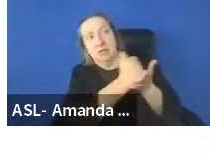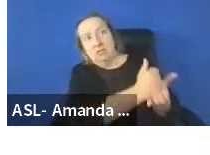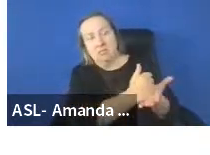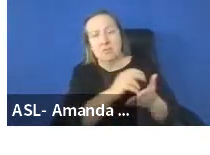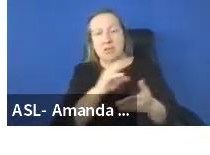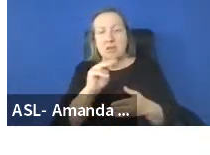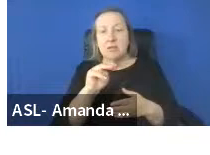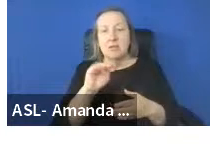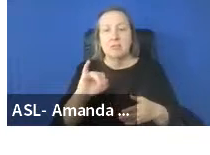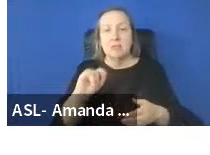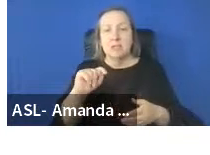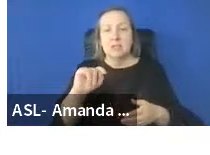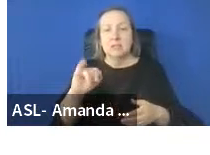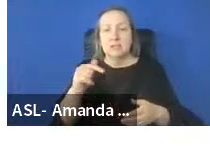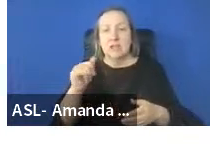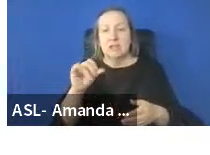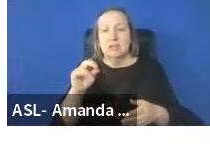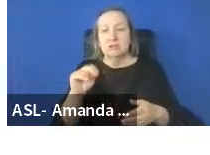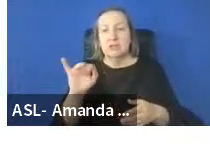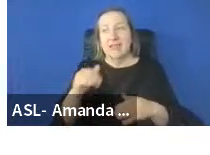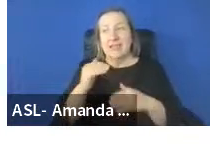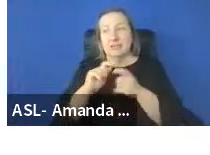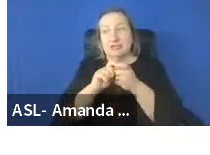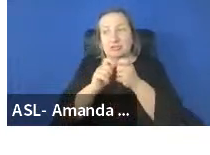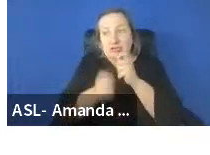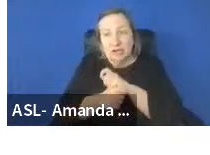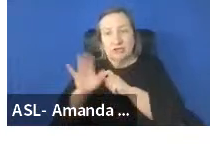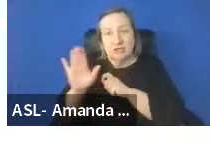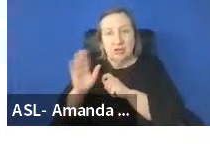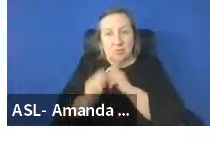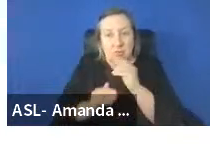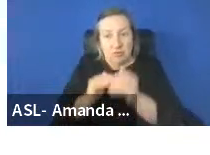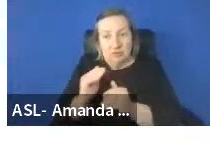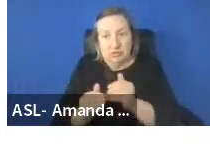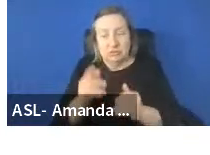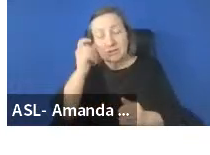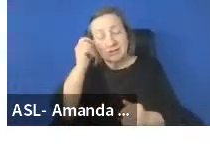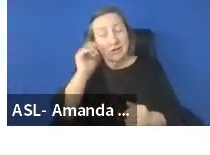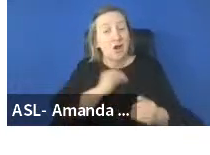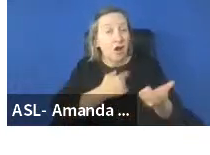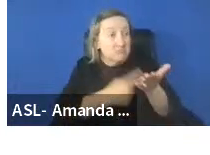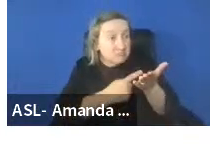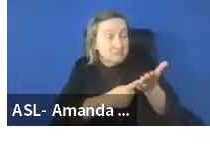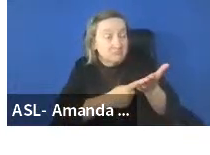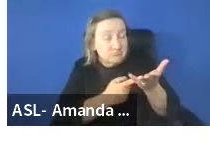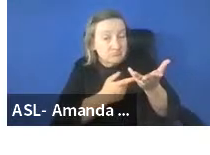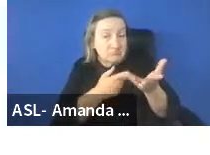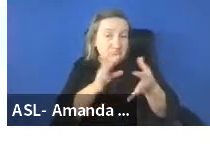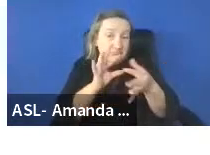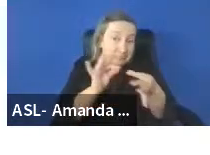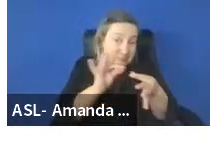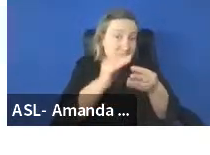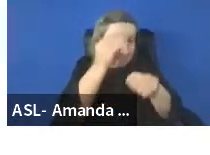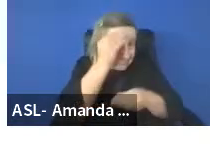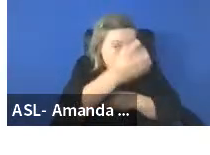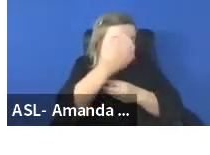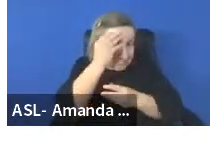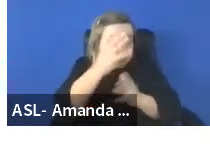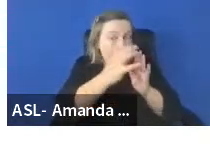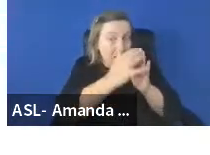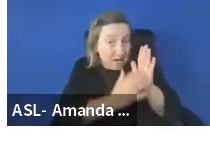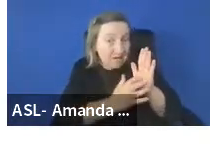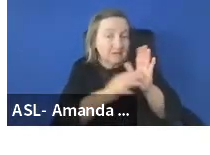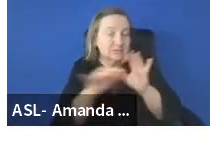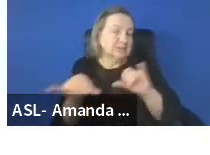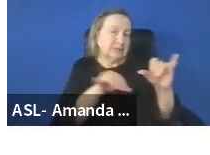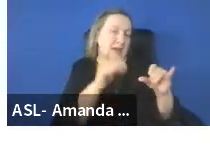So that's a change in their processes, but the arguments are going to be the same. And you folks have heard me